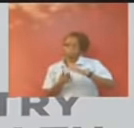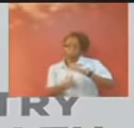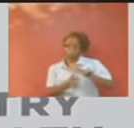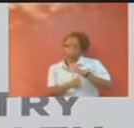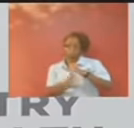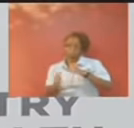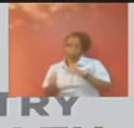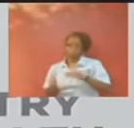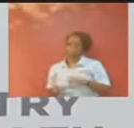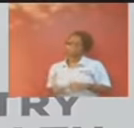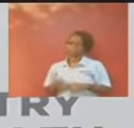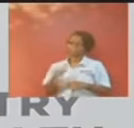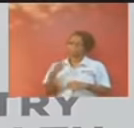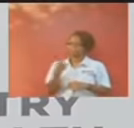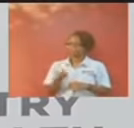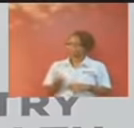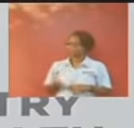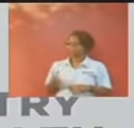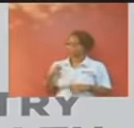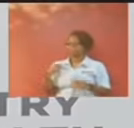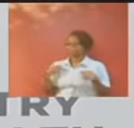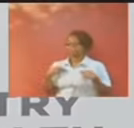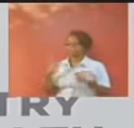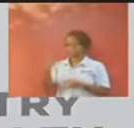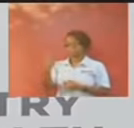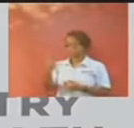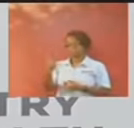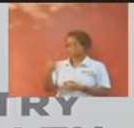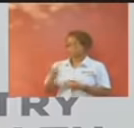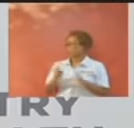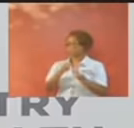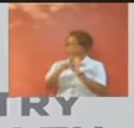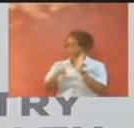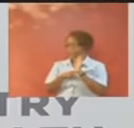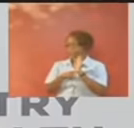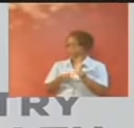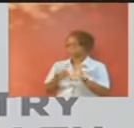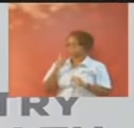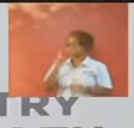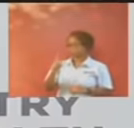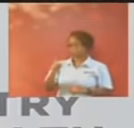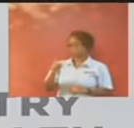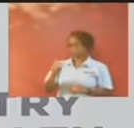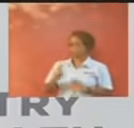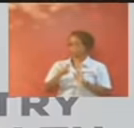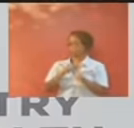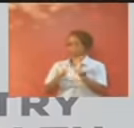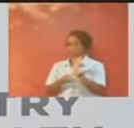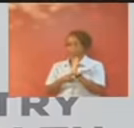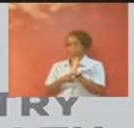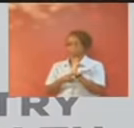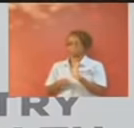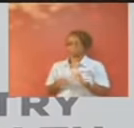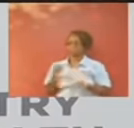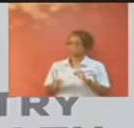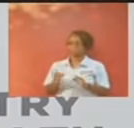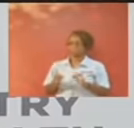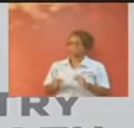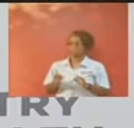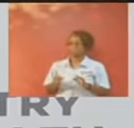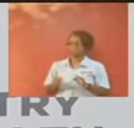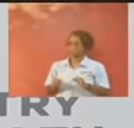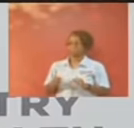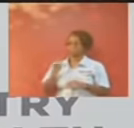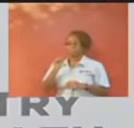actually have two policies, one for returning nationals from high-risk countries and one for returning nationals from low-risk